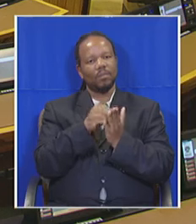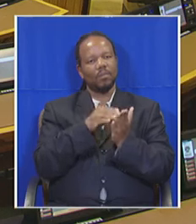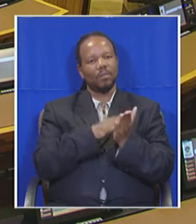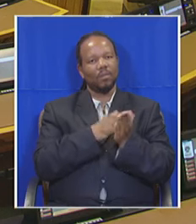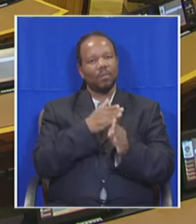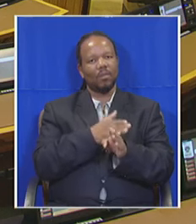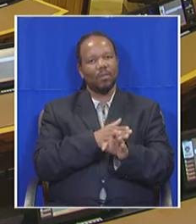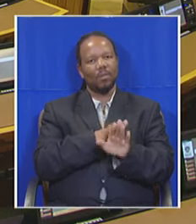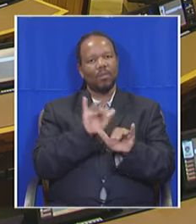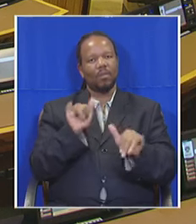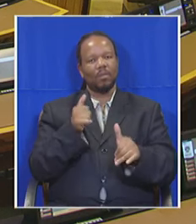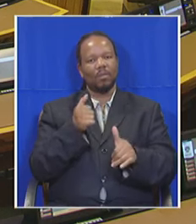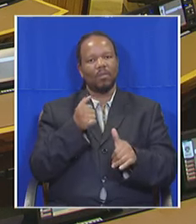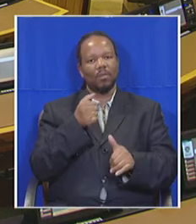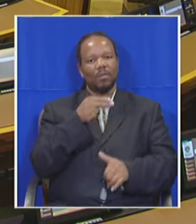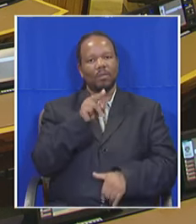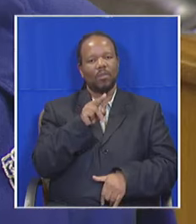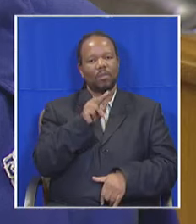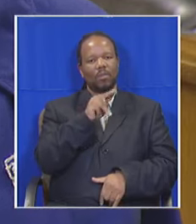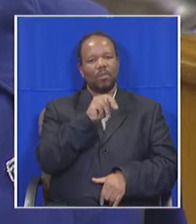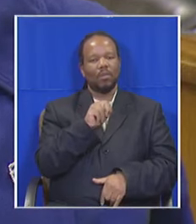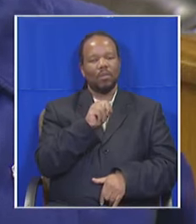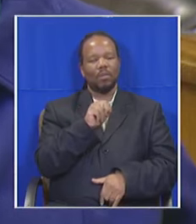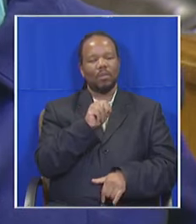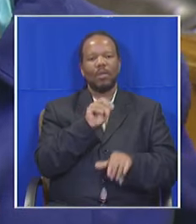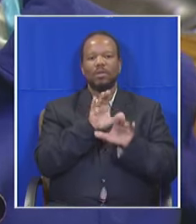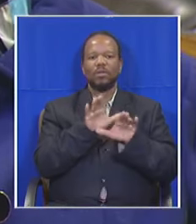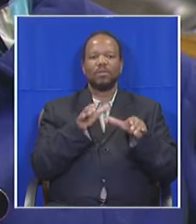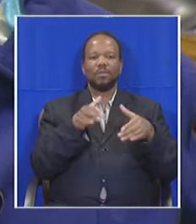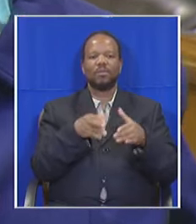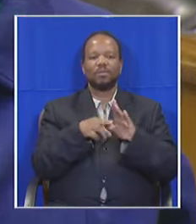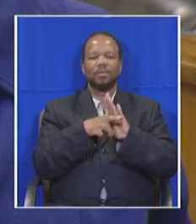the United Nations General Assembly in its resolution